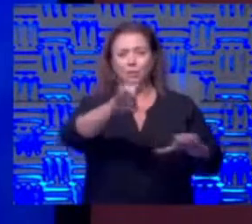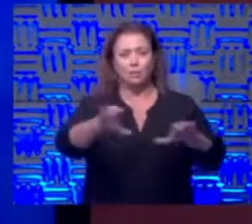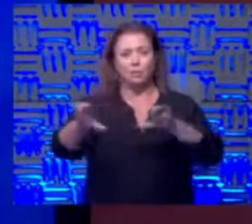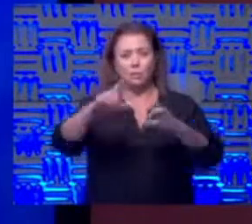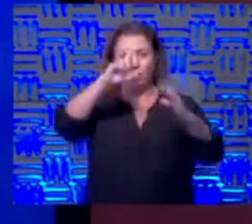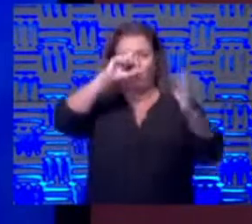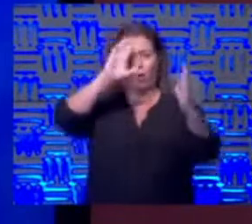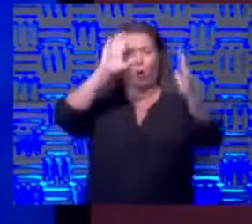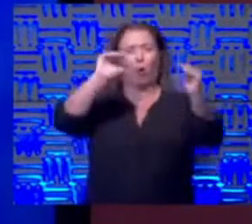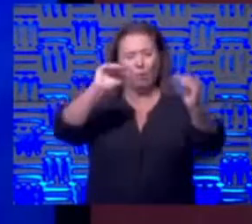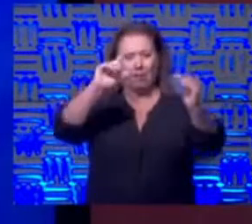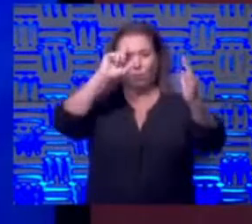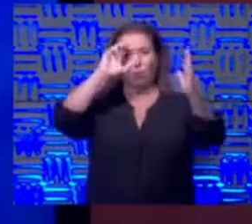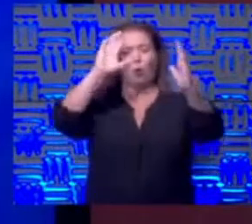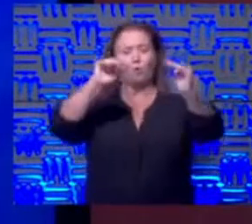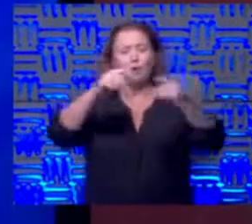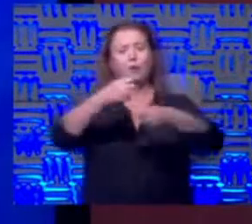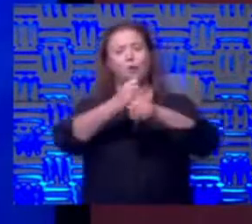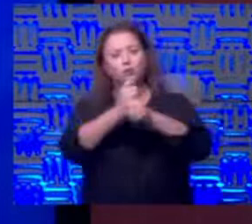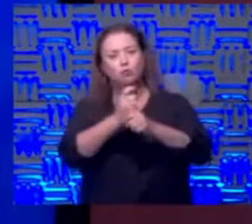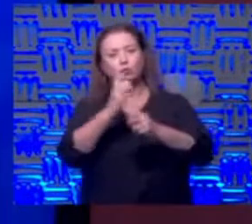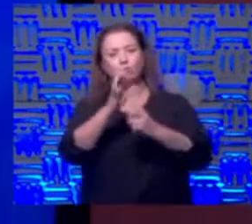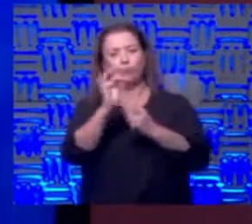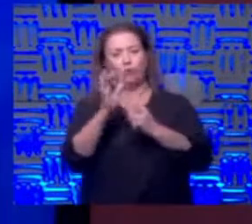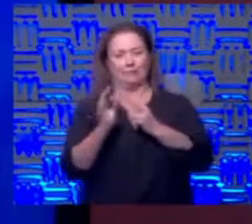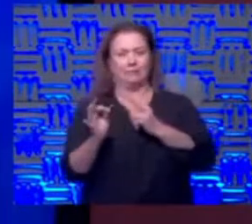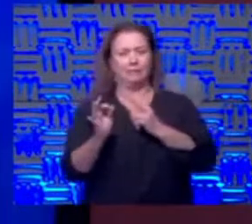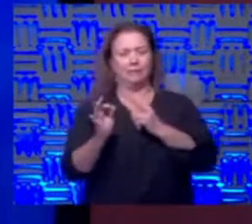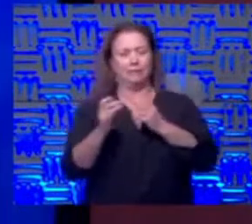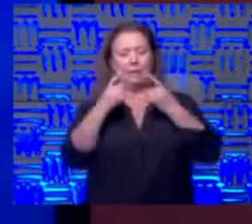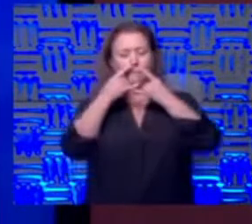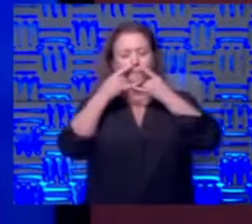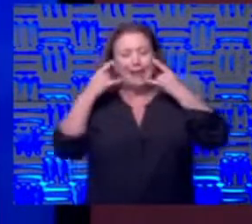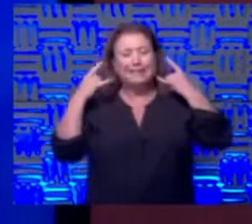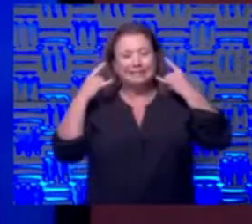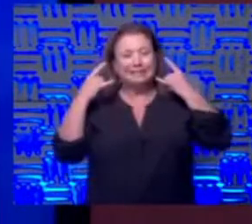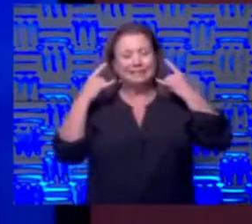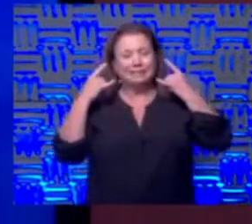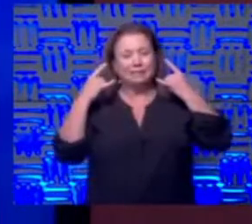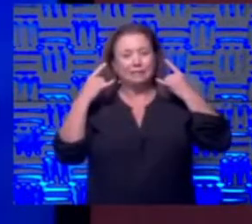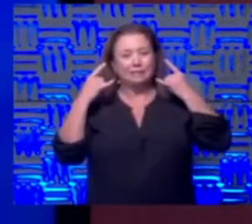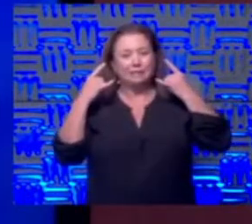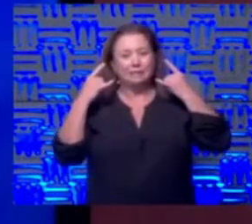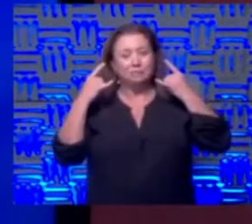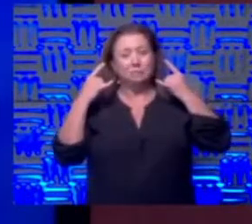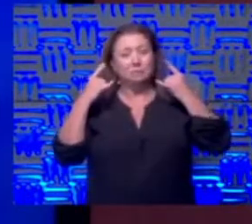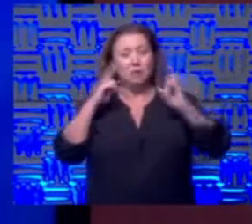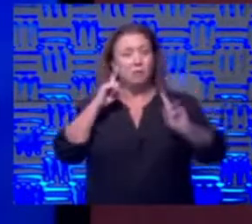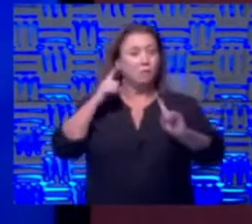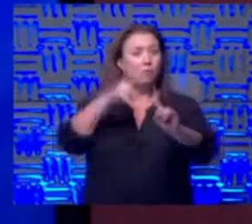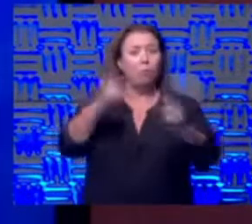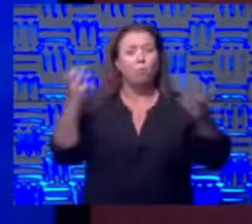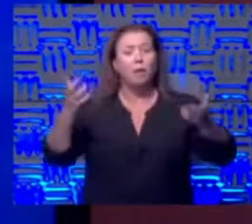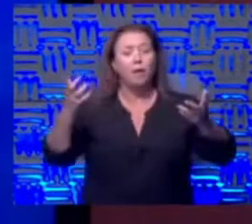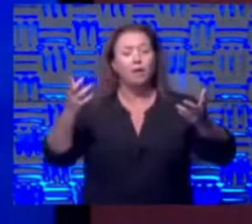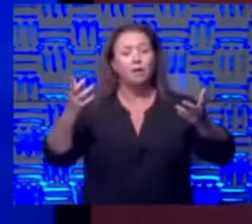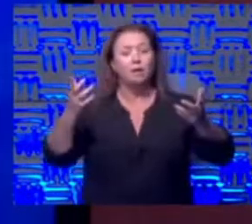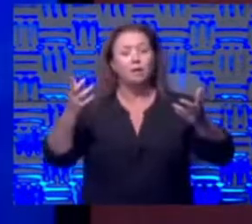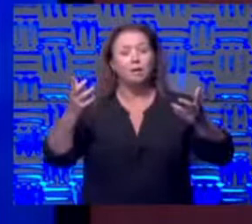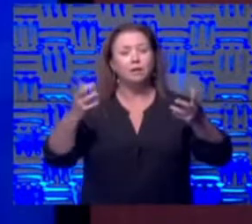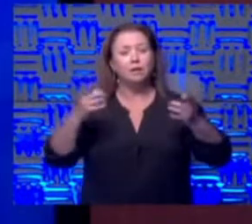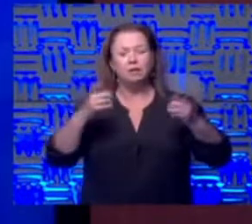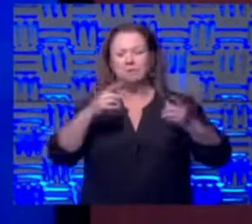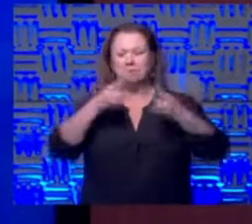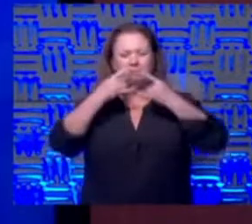We're hoping you make a conscious, good choice. Masks do what? Masks don't